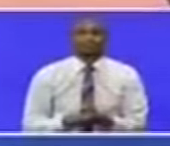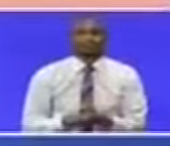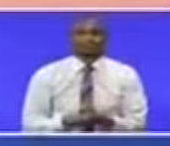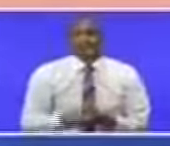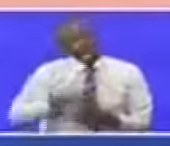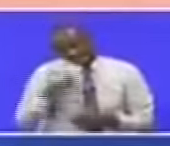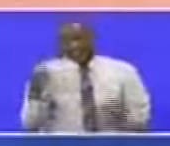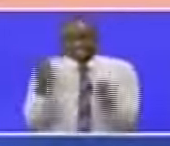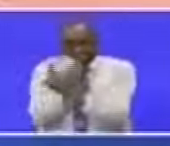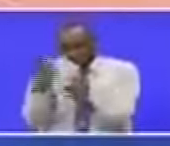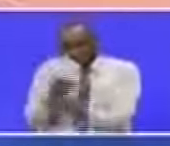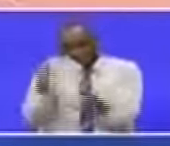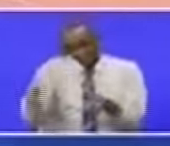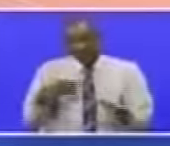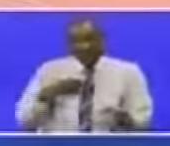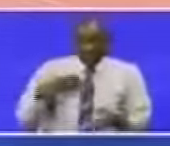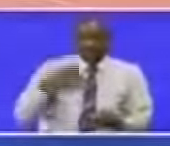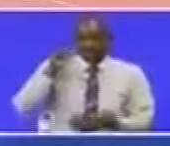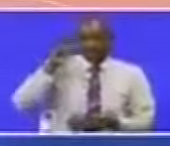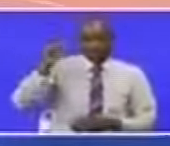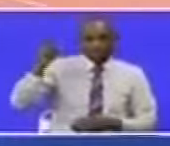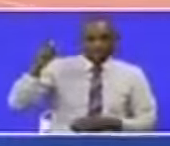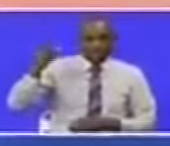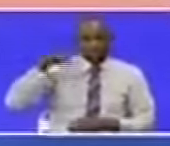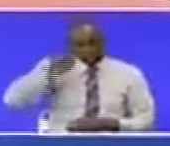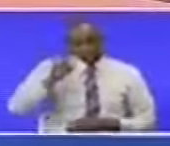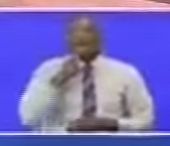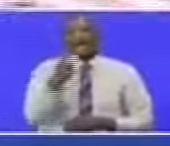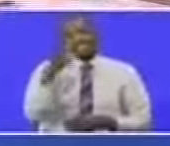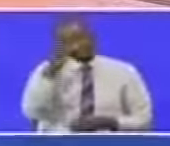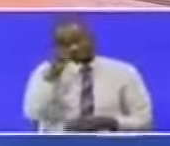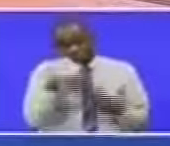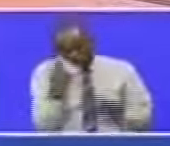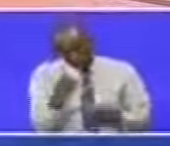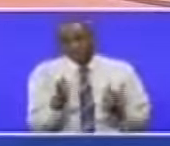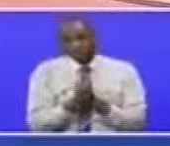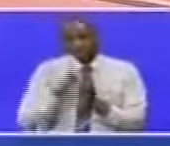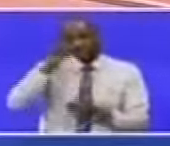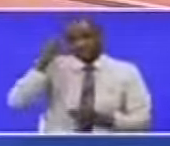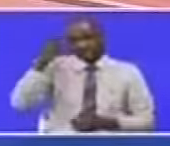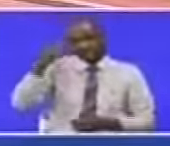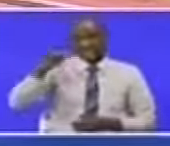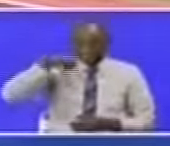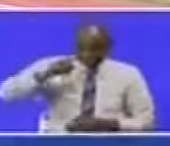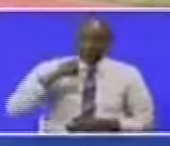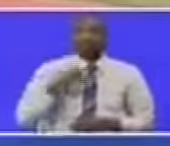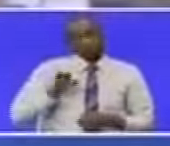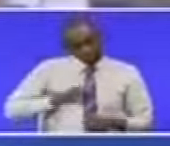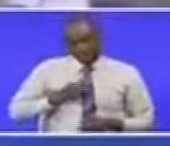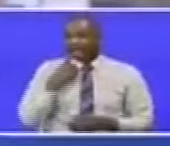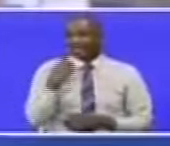In other races of the day, Mike Mokamba was untouchable as he cruised to victory in the 100 meter finals, while Mary Tanui was triumphant in the women's